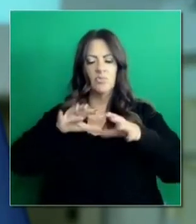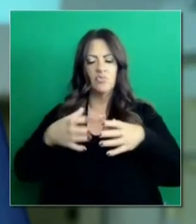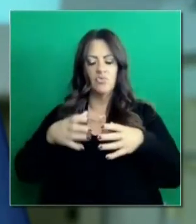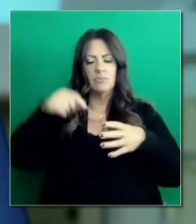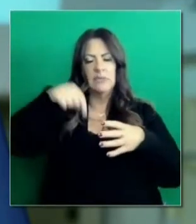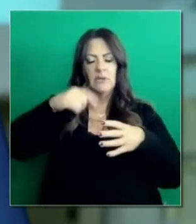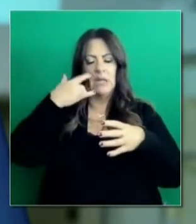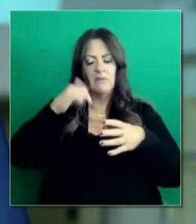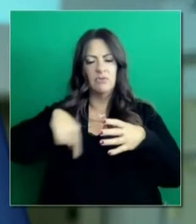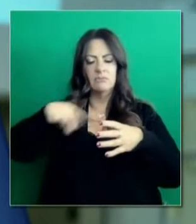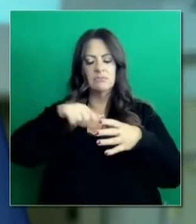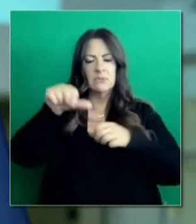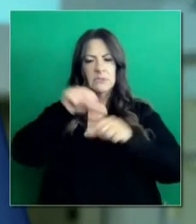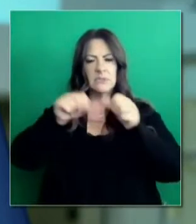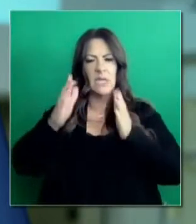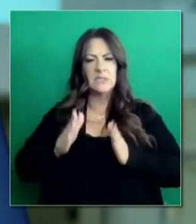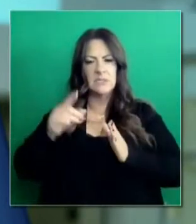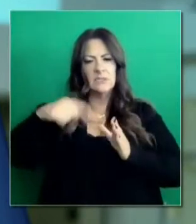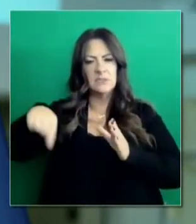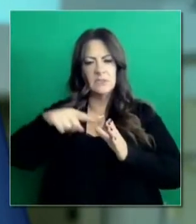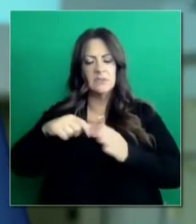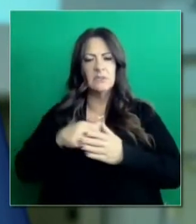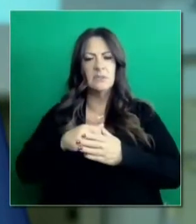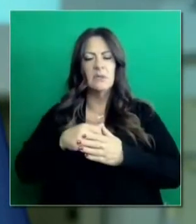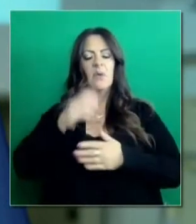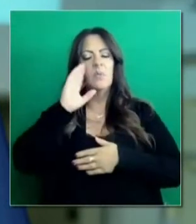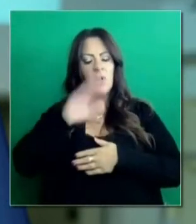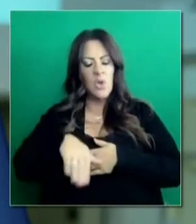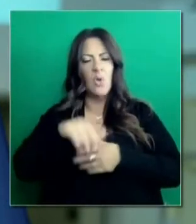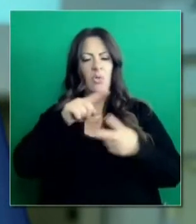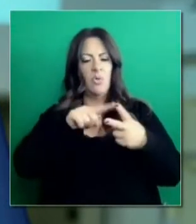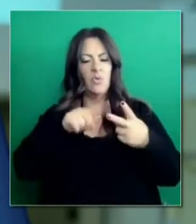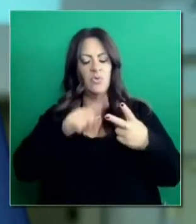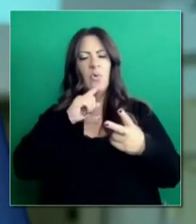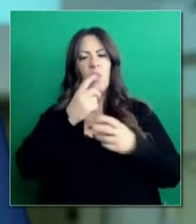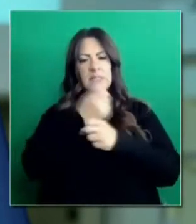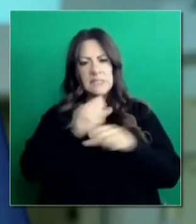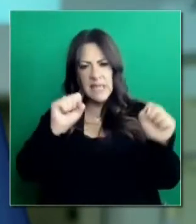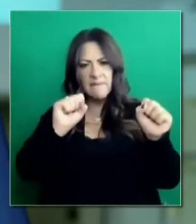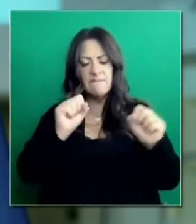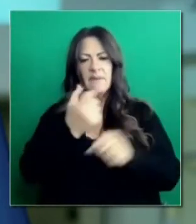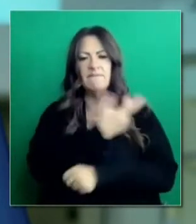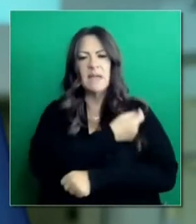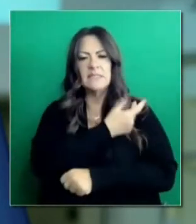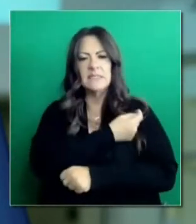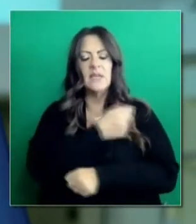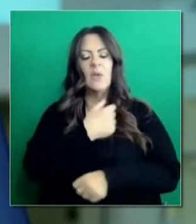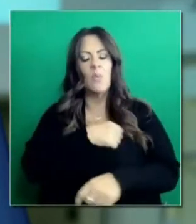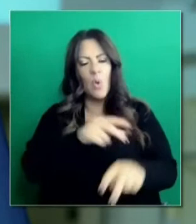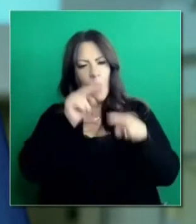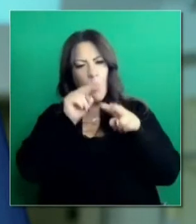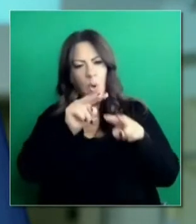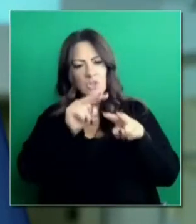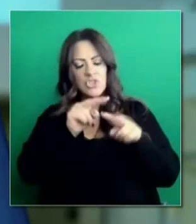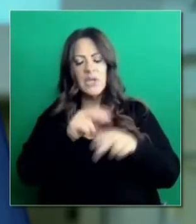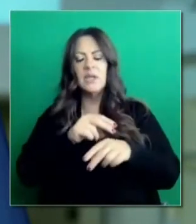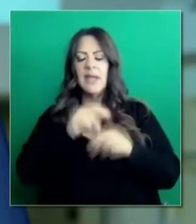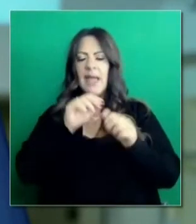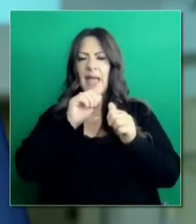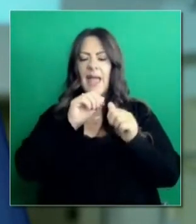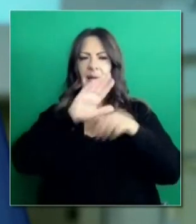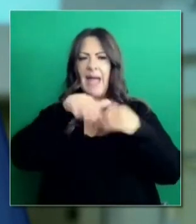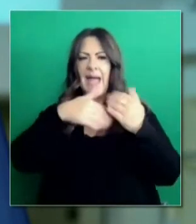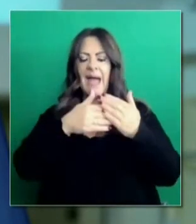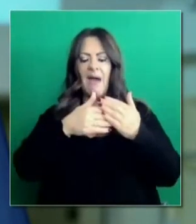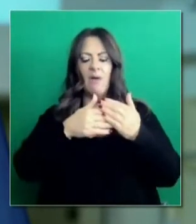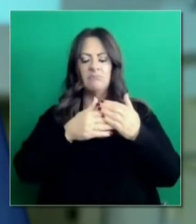again, these are safe vaccines, that we're watching them successfully administered across the state, across the